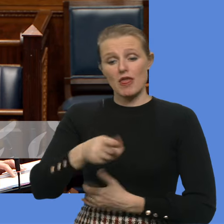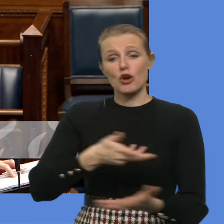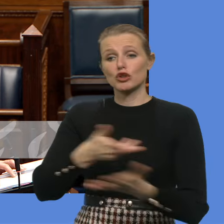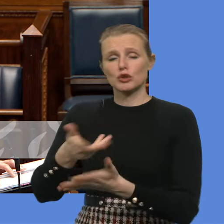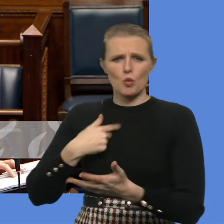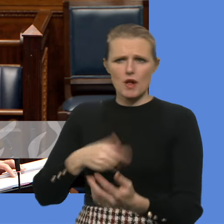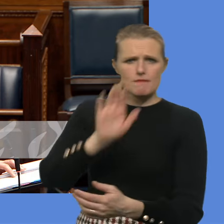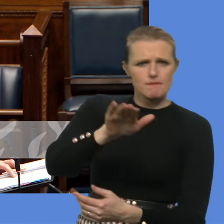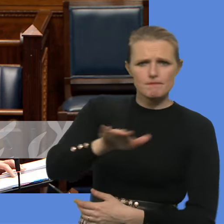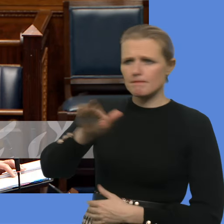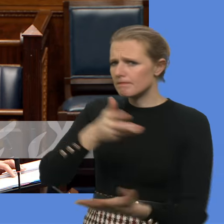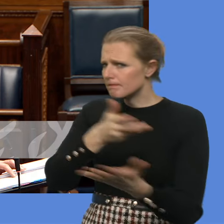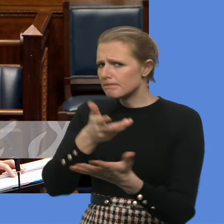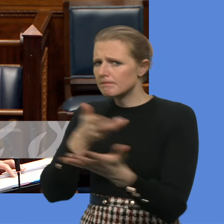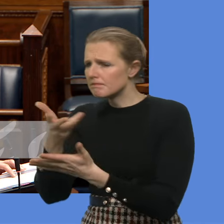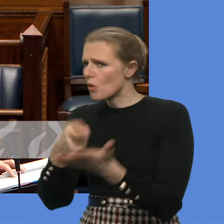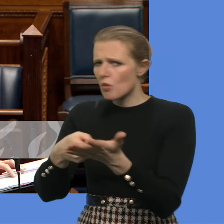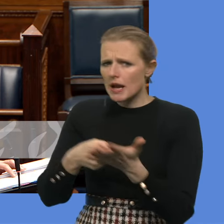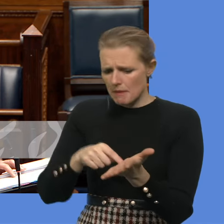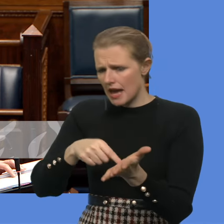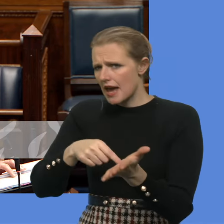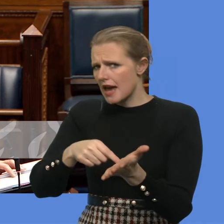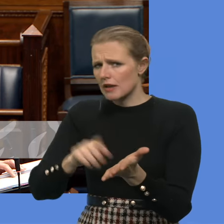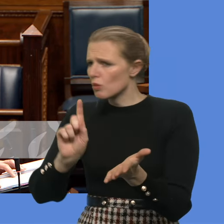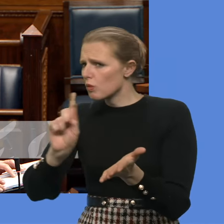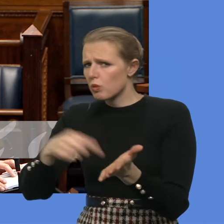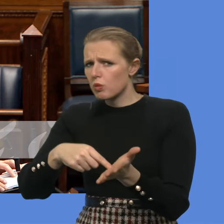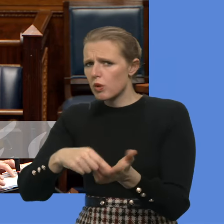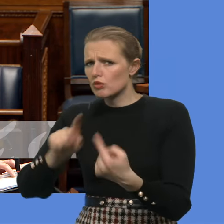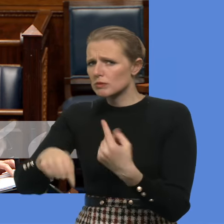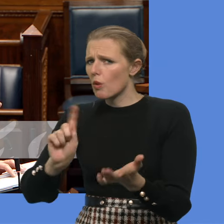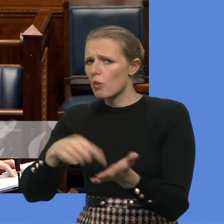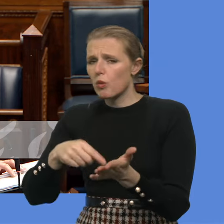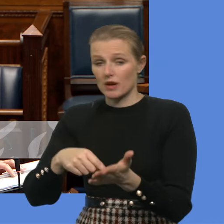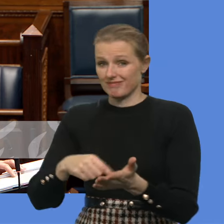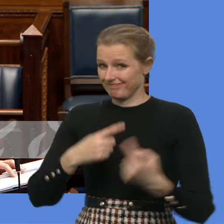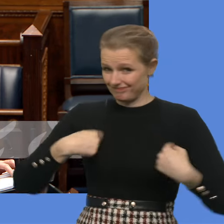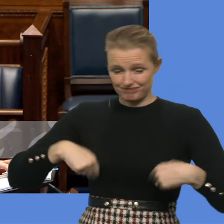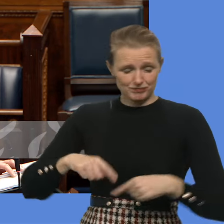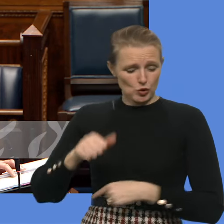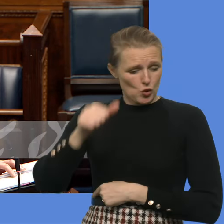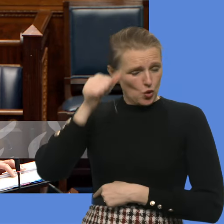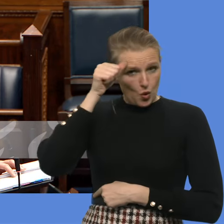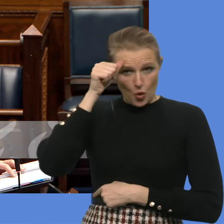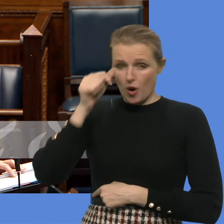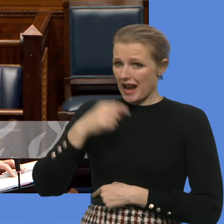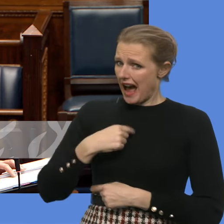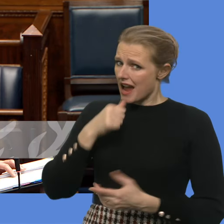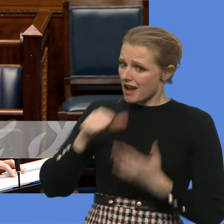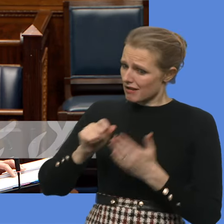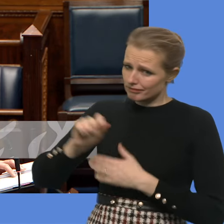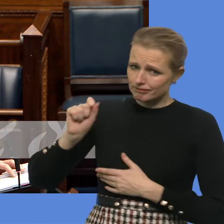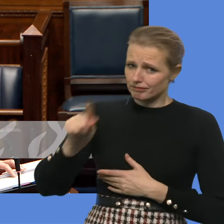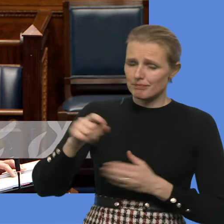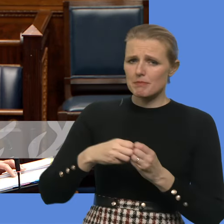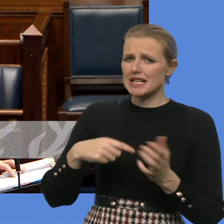see what the recommendations that flow from that are. And as I say, we recognise very clearly, and that was in the tone that I wrote to BT to